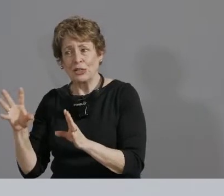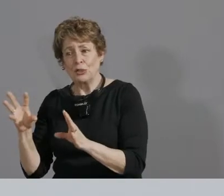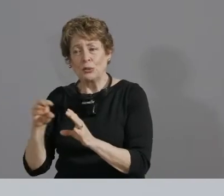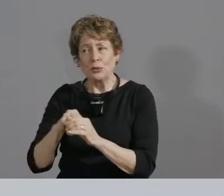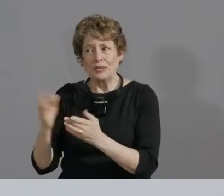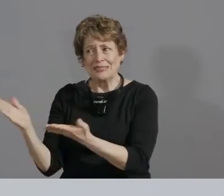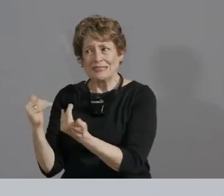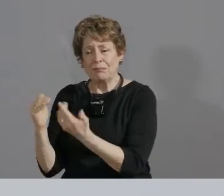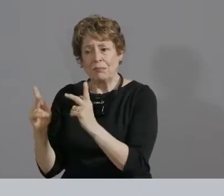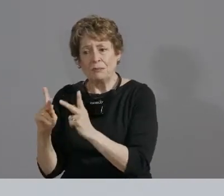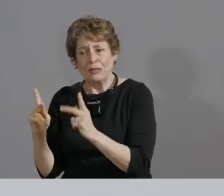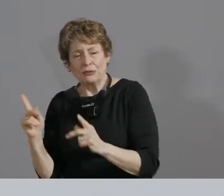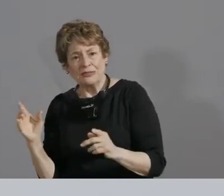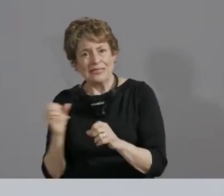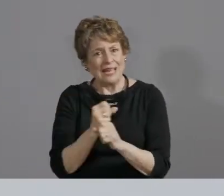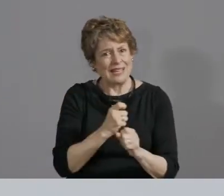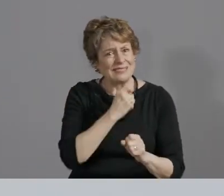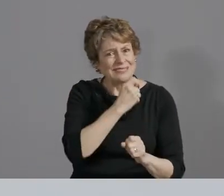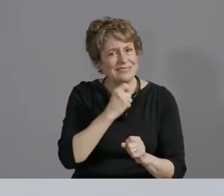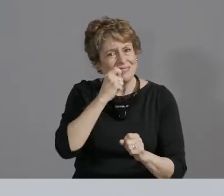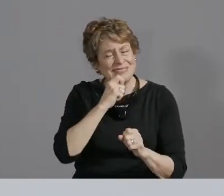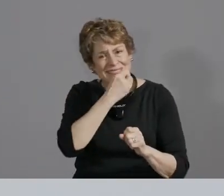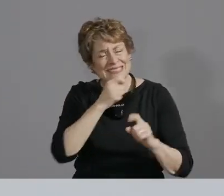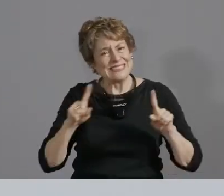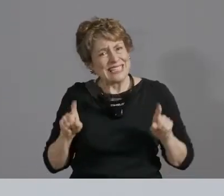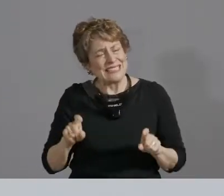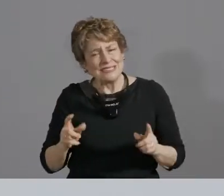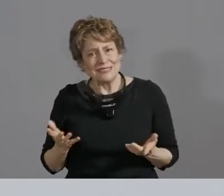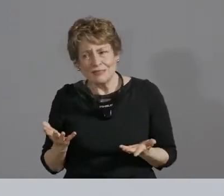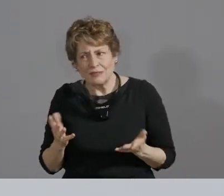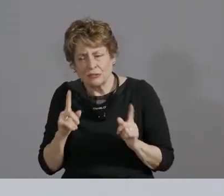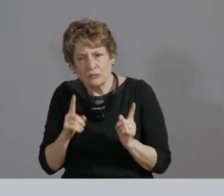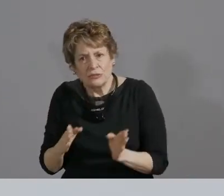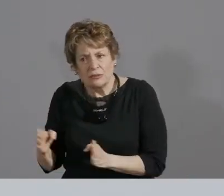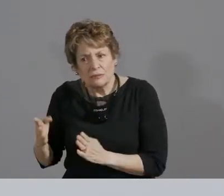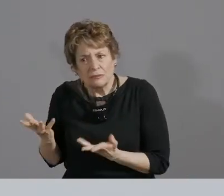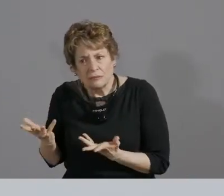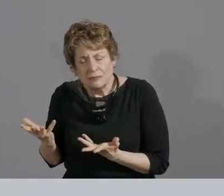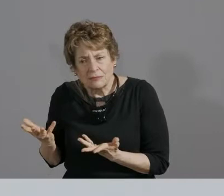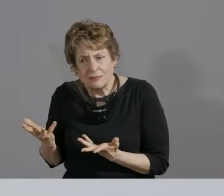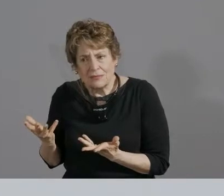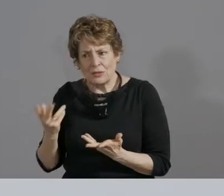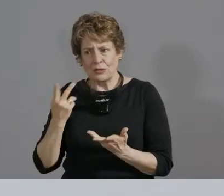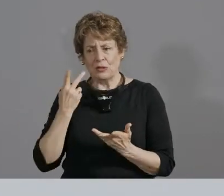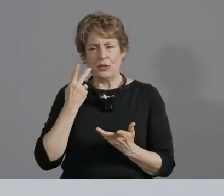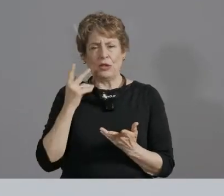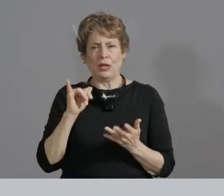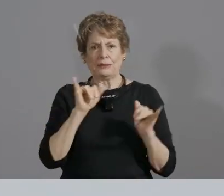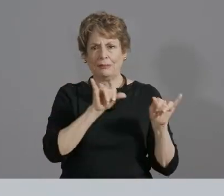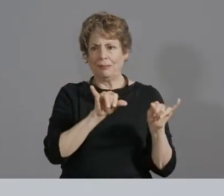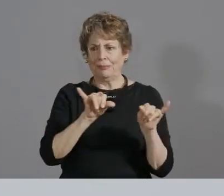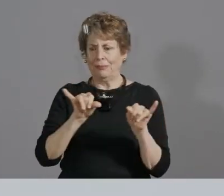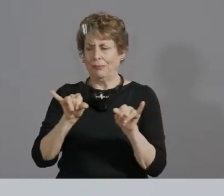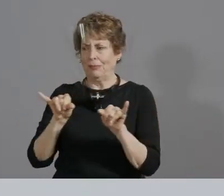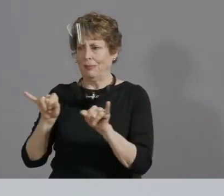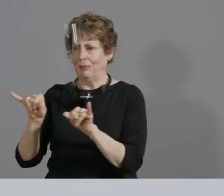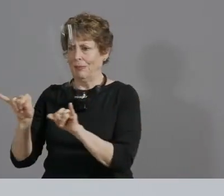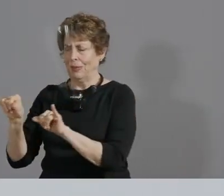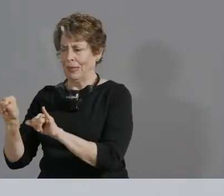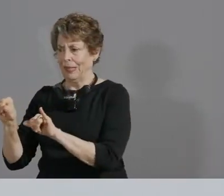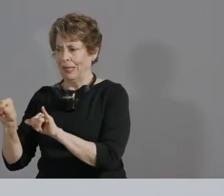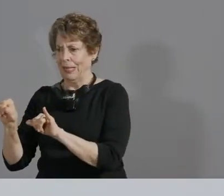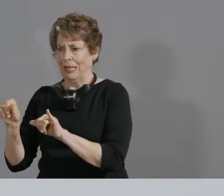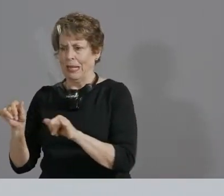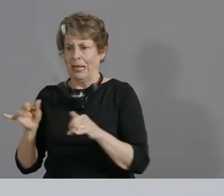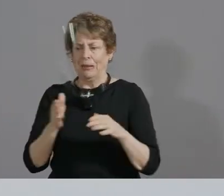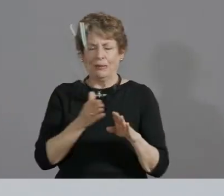status. Have you seen the same type of trend? And maybe it's, we're done with the holidays, we're kind of getting back into the routine of work, but